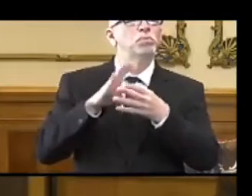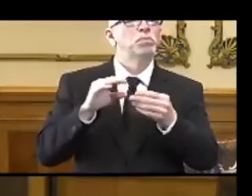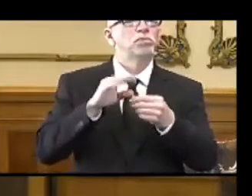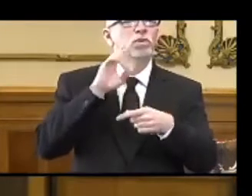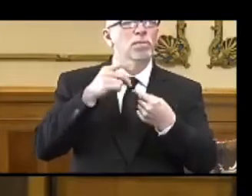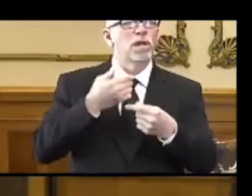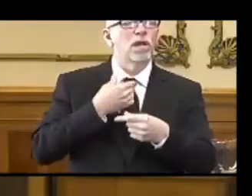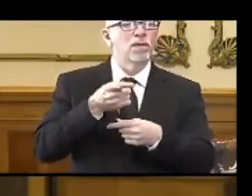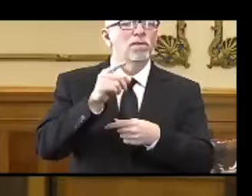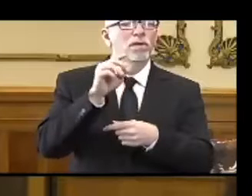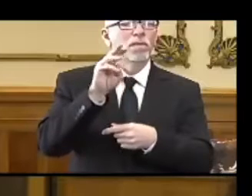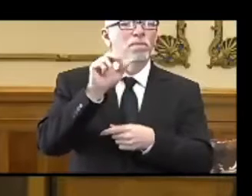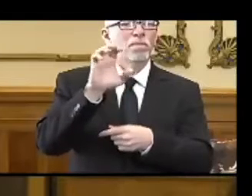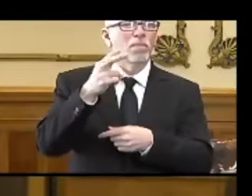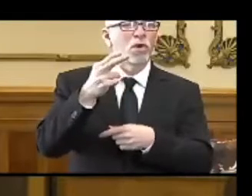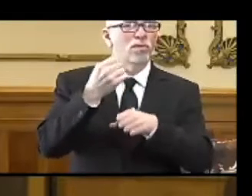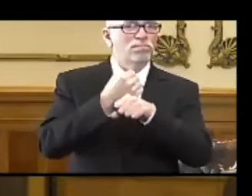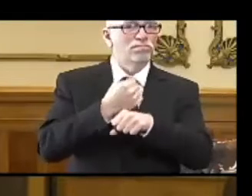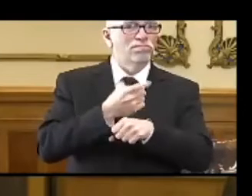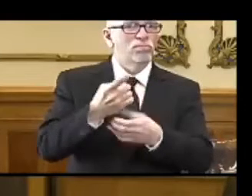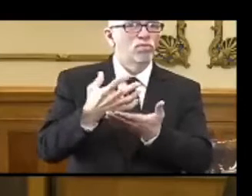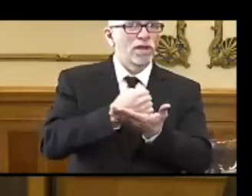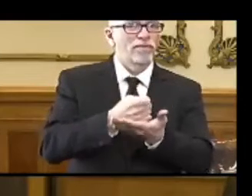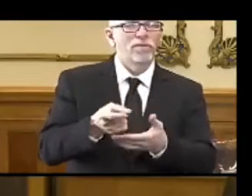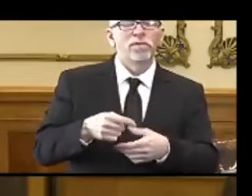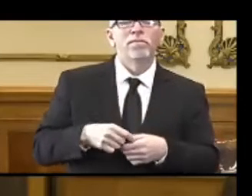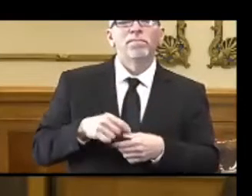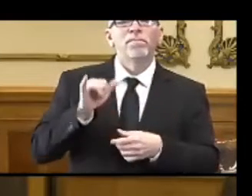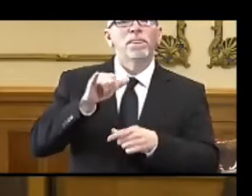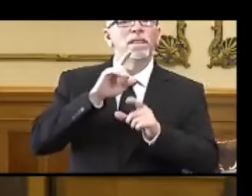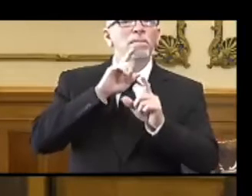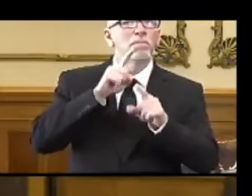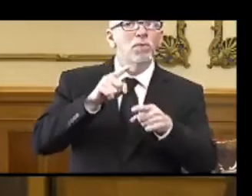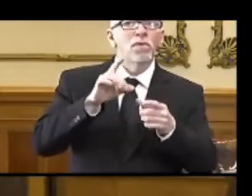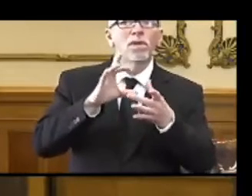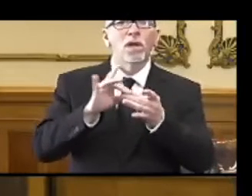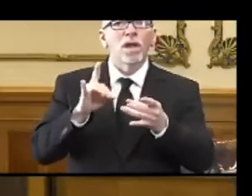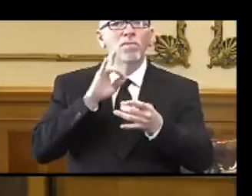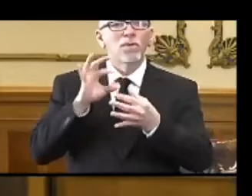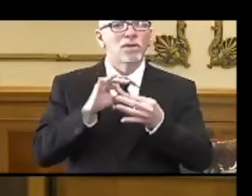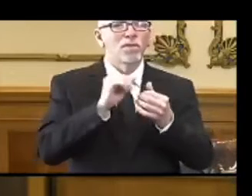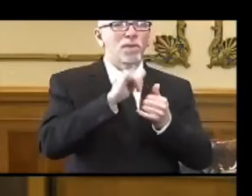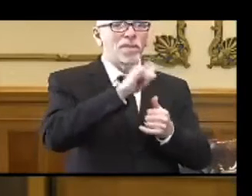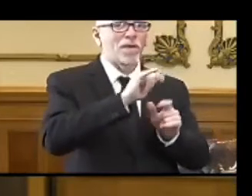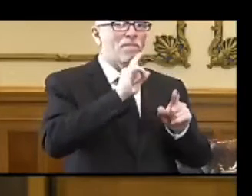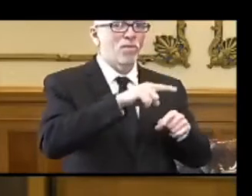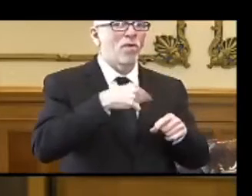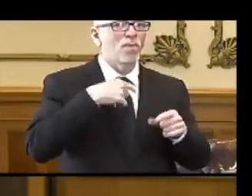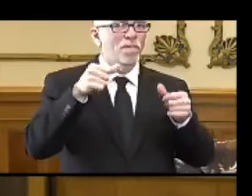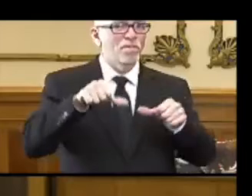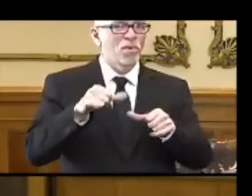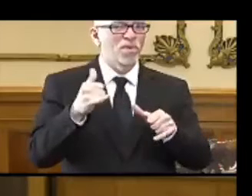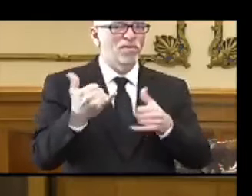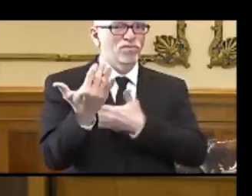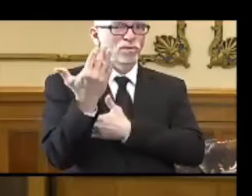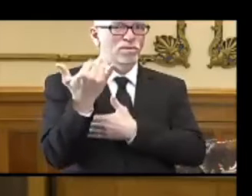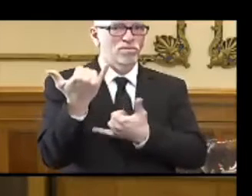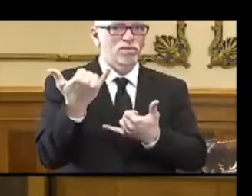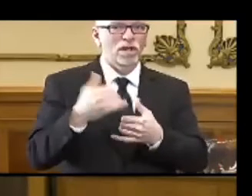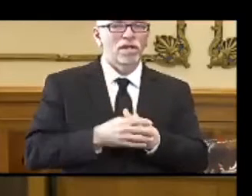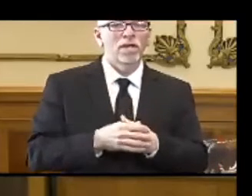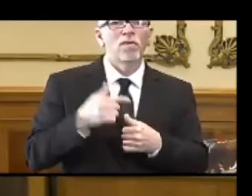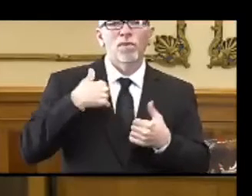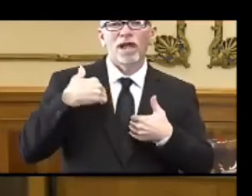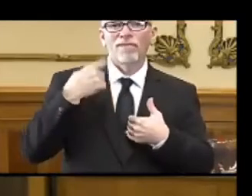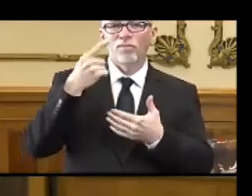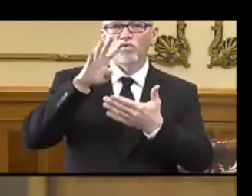March revenues. The report and the commentary that goes along with that report were posted earlier today. And we have a